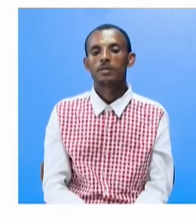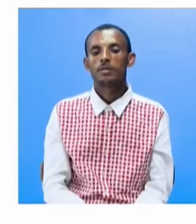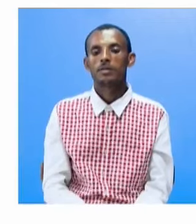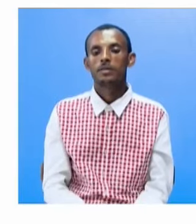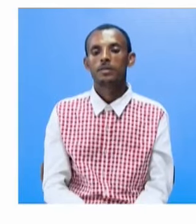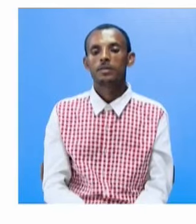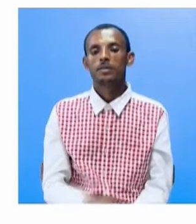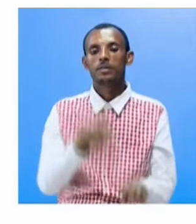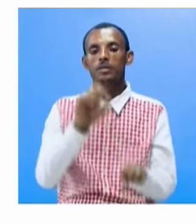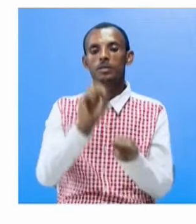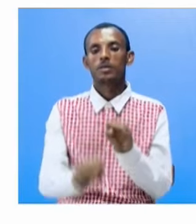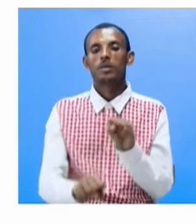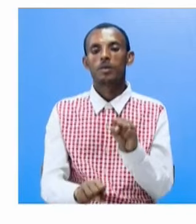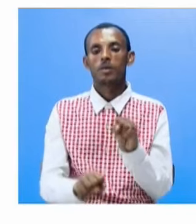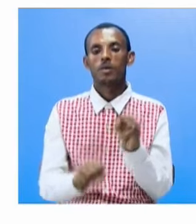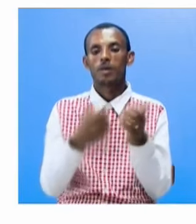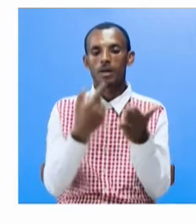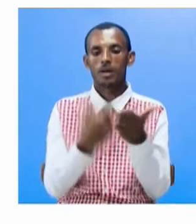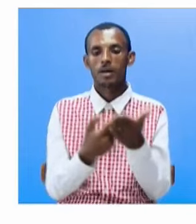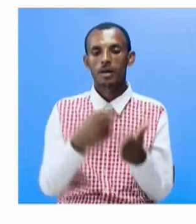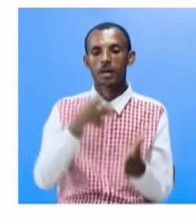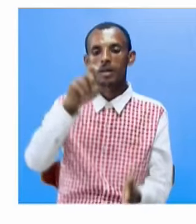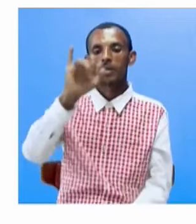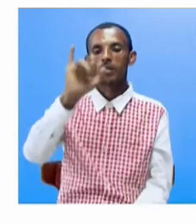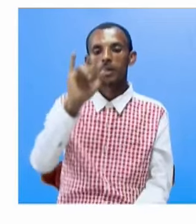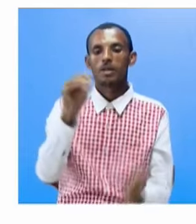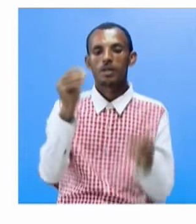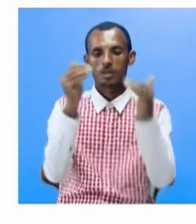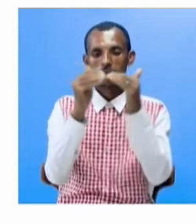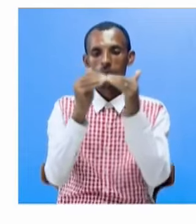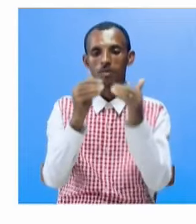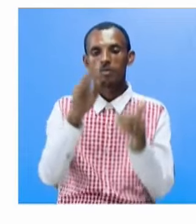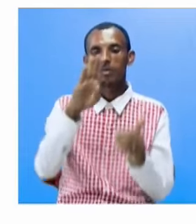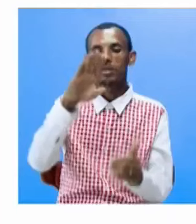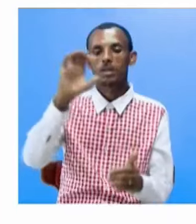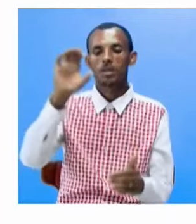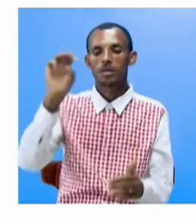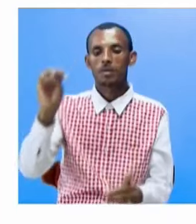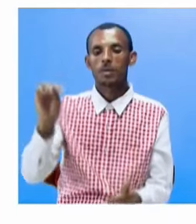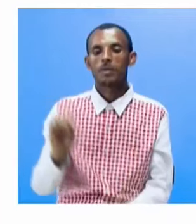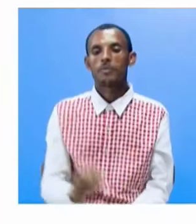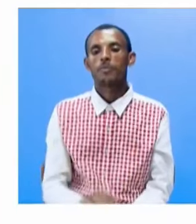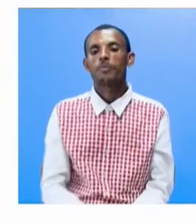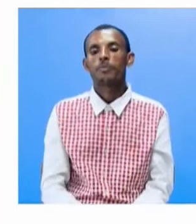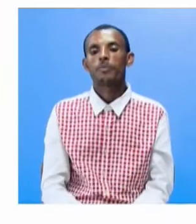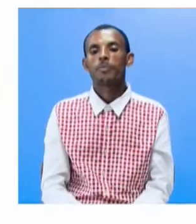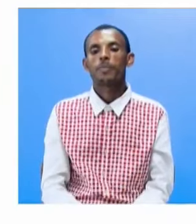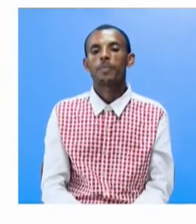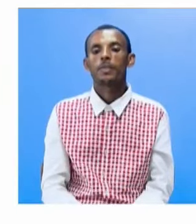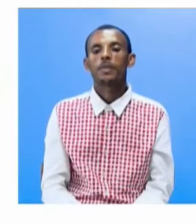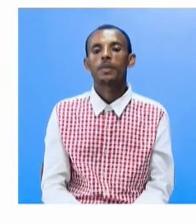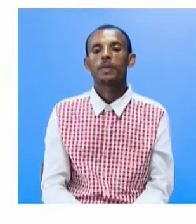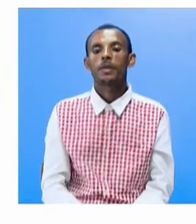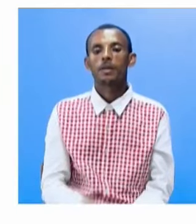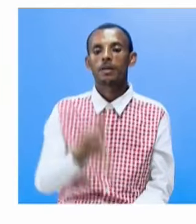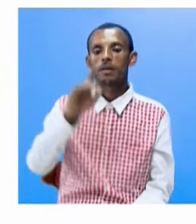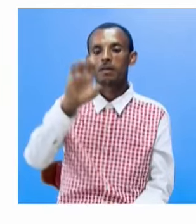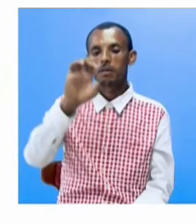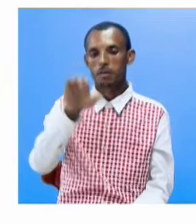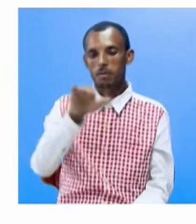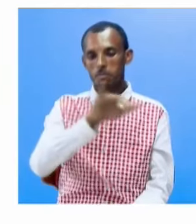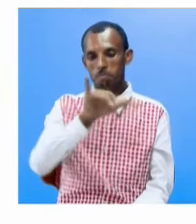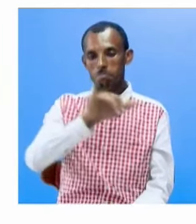So here, XY is given to be 4 centimeter. Therefore, DE is the